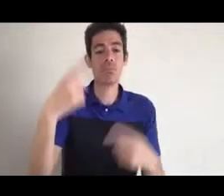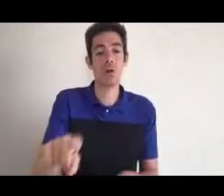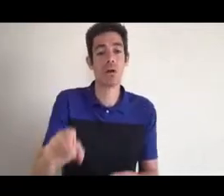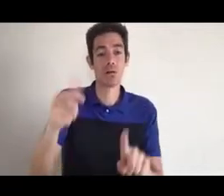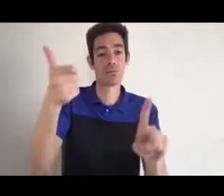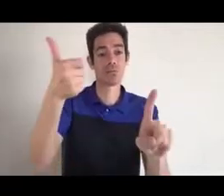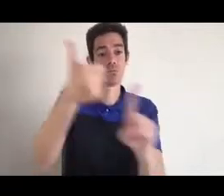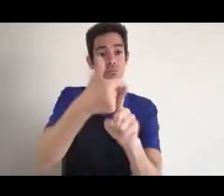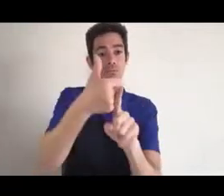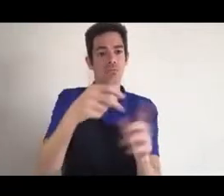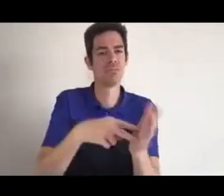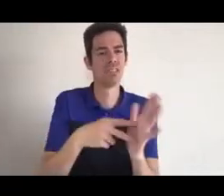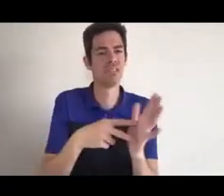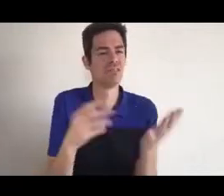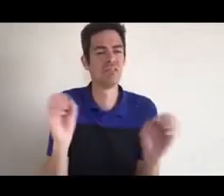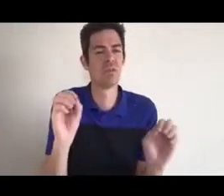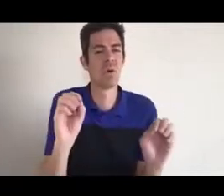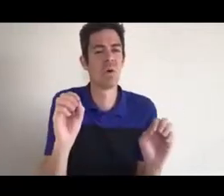that thing.